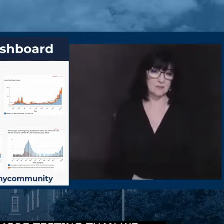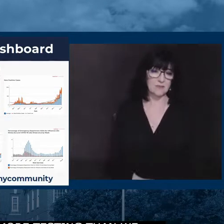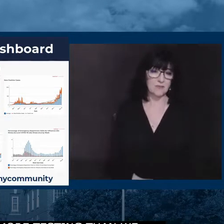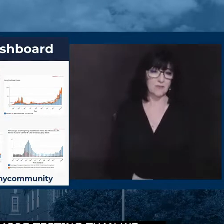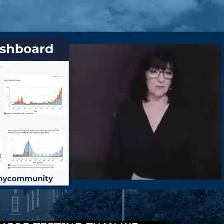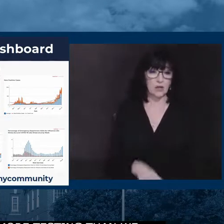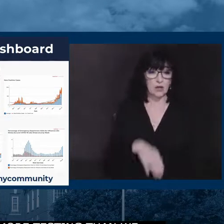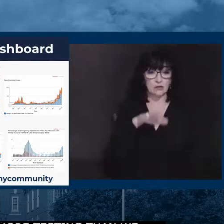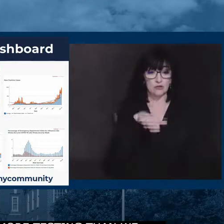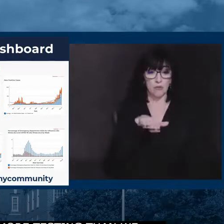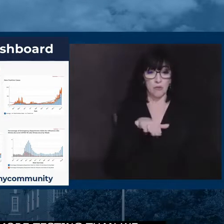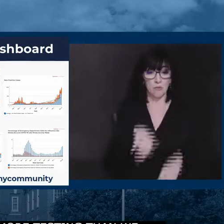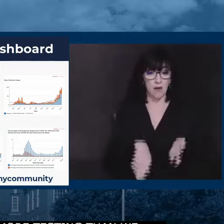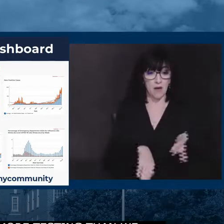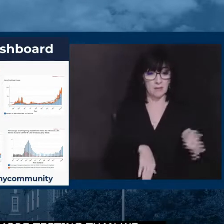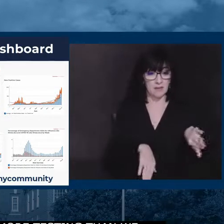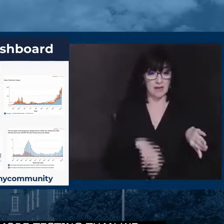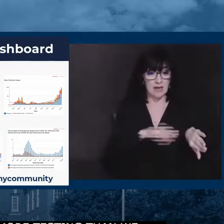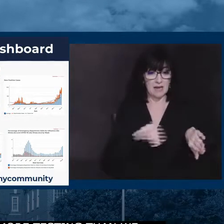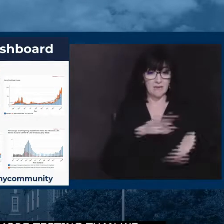of persons testing positive.